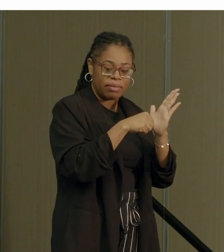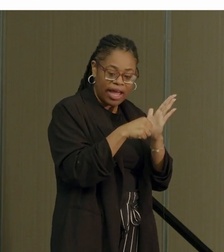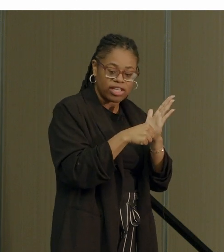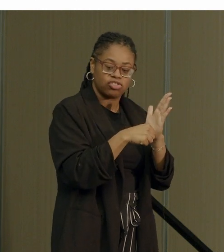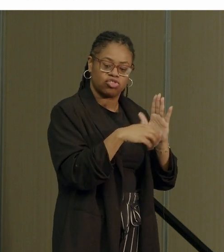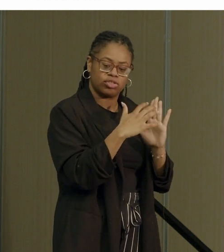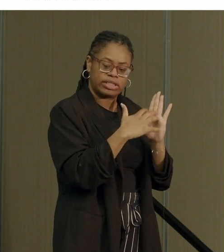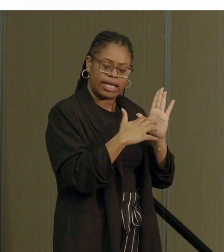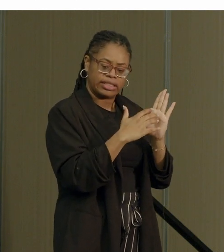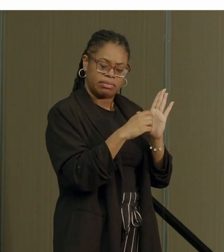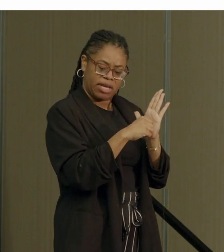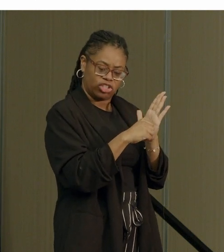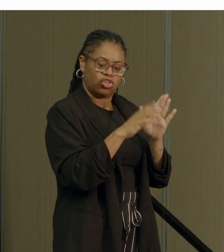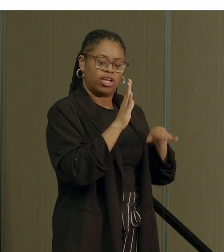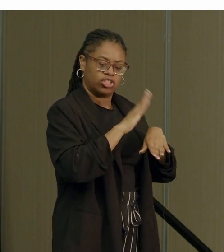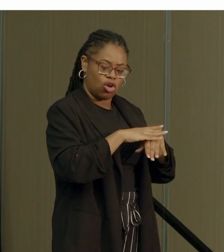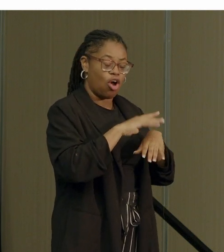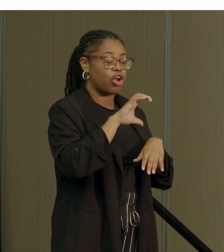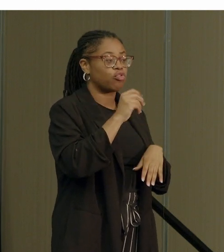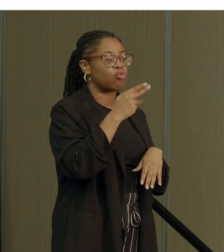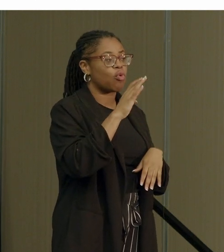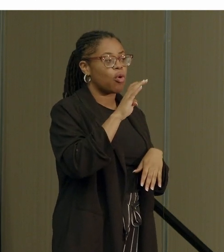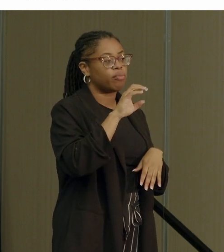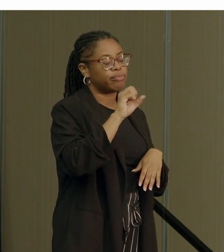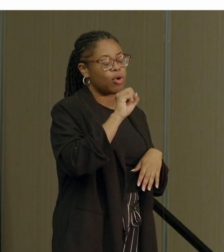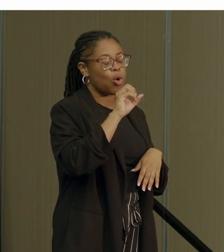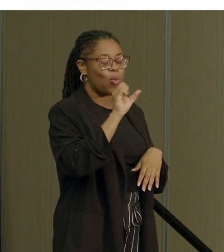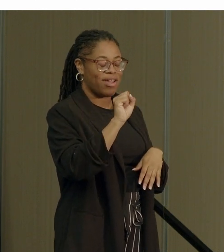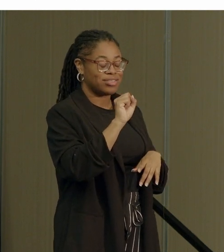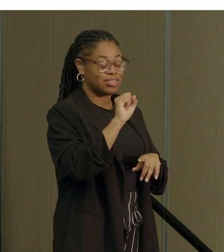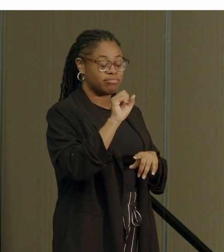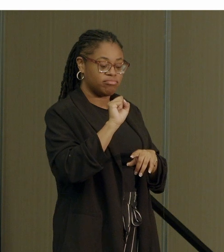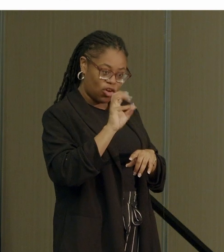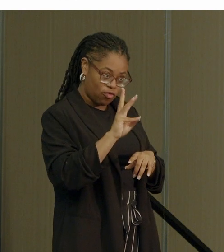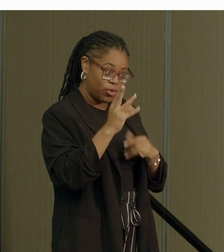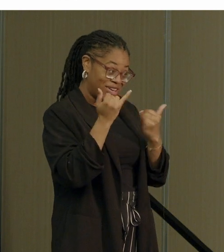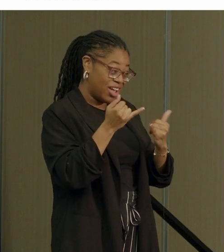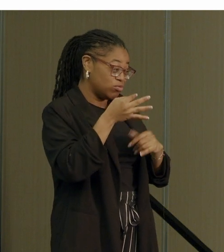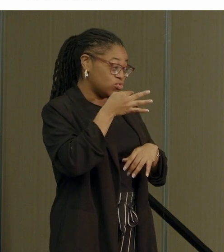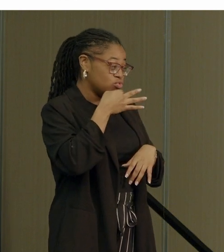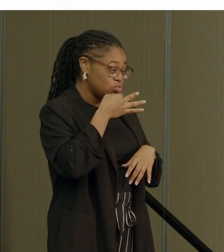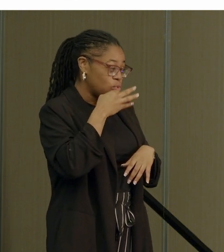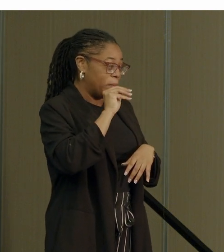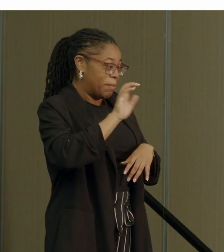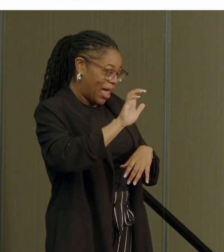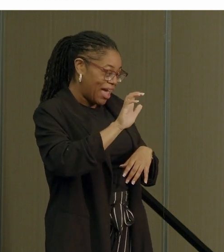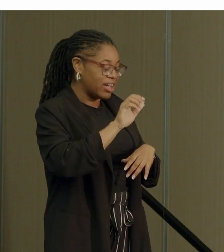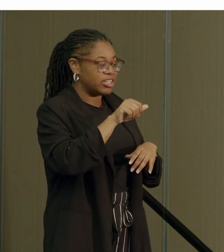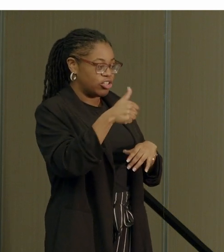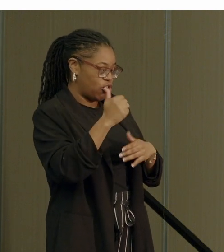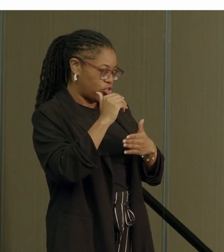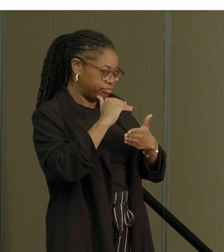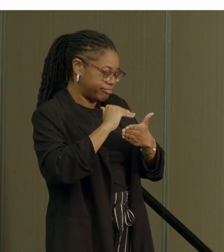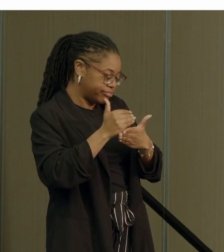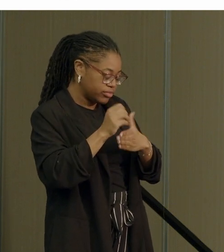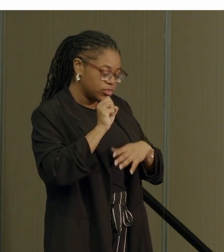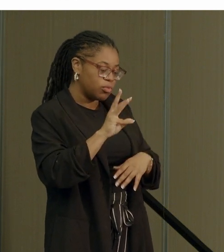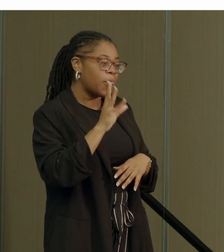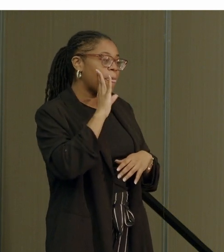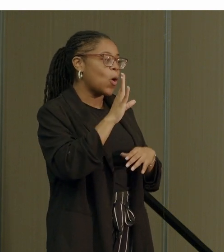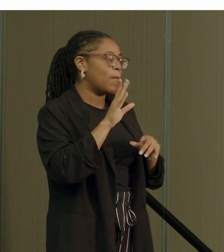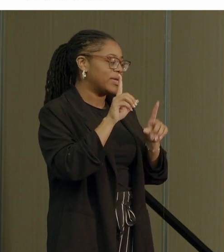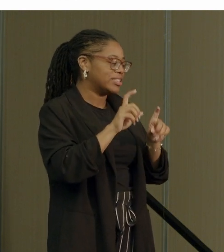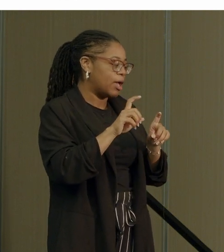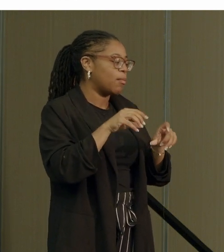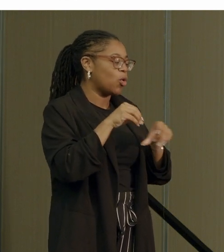and it's available on Chrome OS today, and it's coming soon on Mac, Windows, and Linux. This is also going to be demoed in our